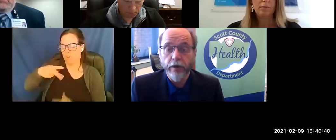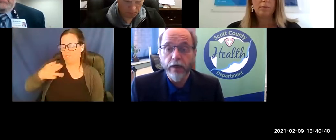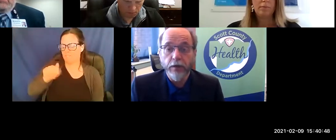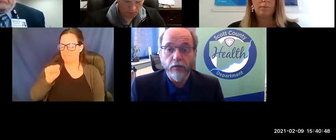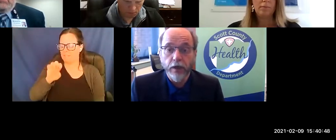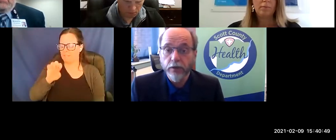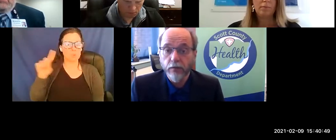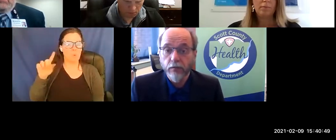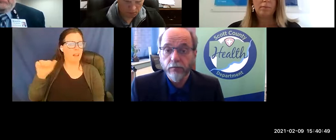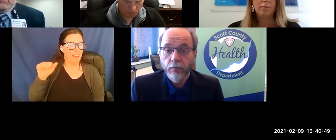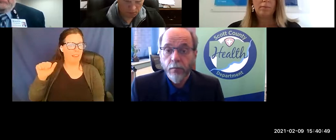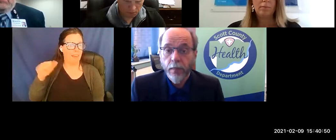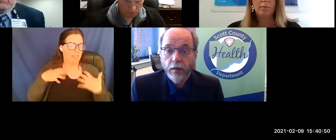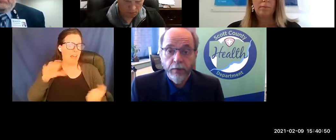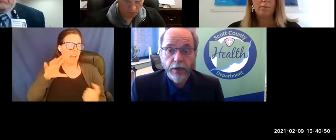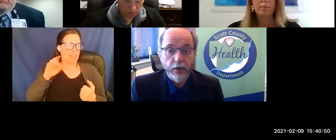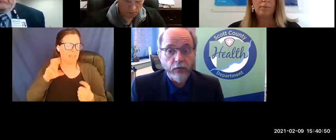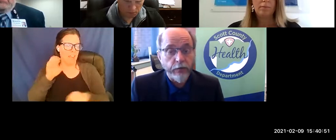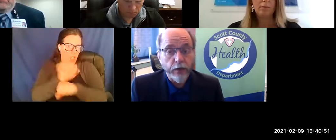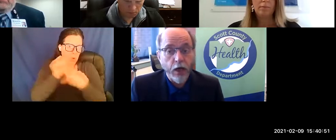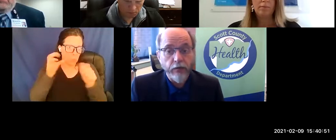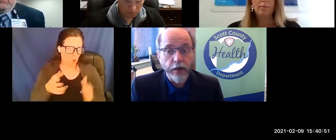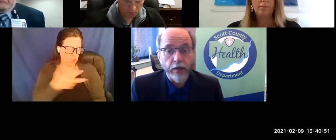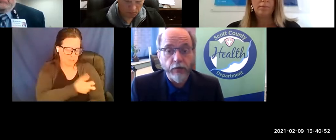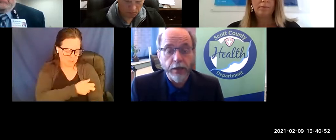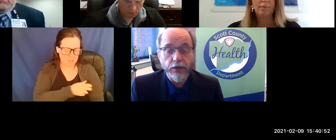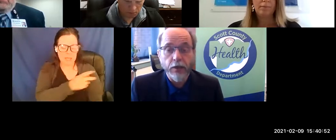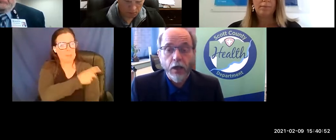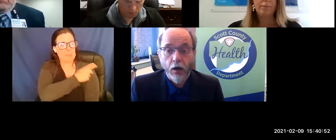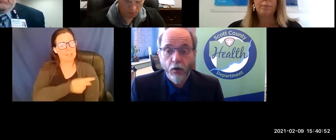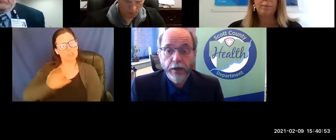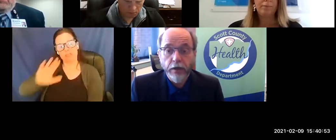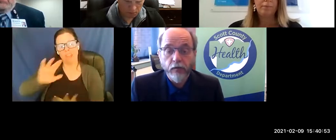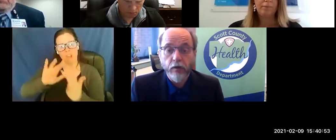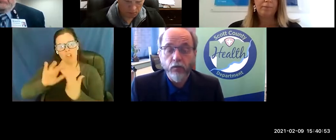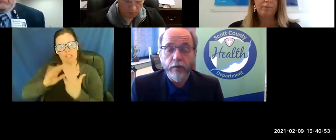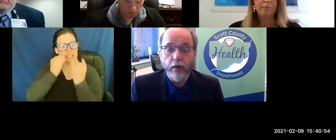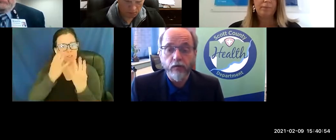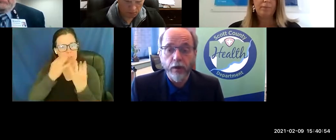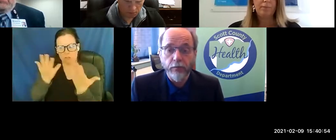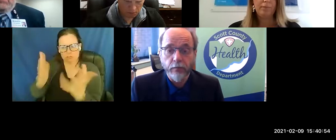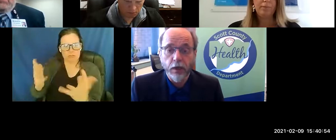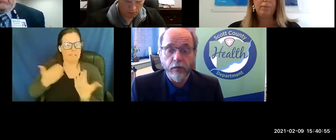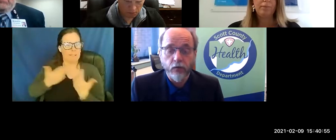worker immunizations. Patients and their contact information already exist within these